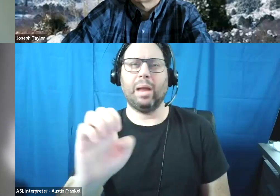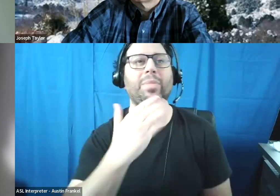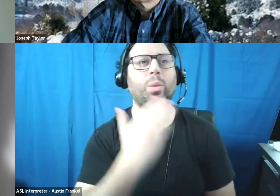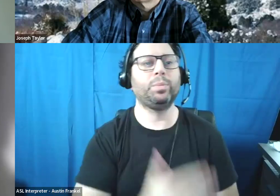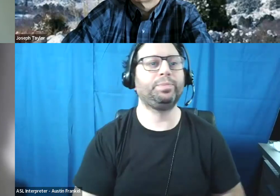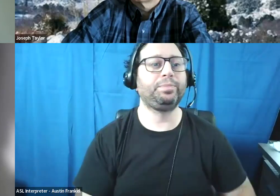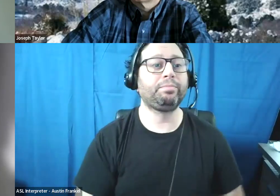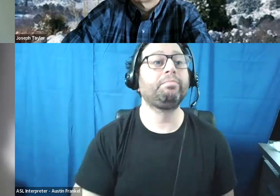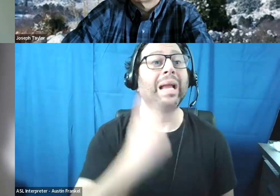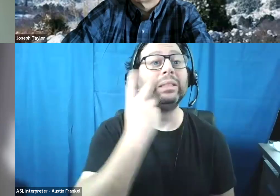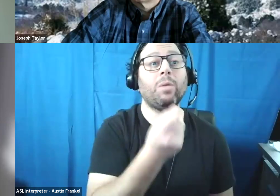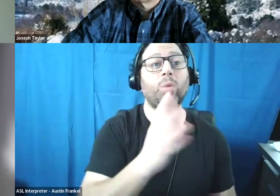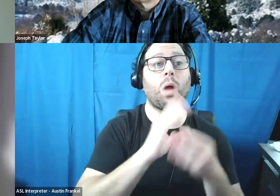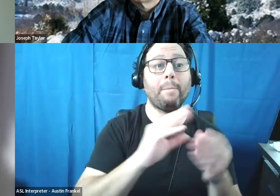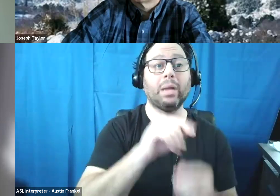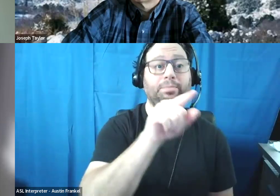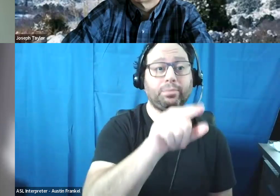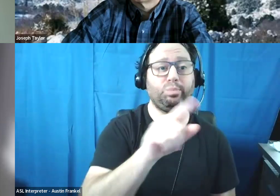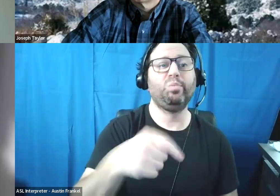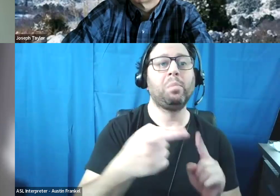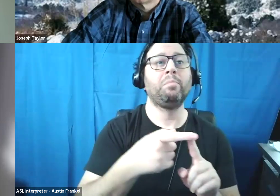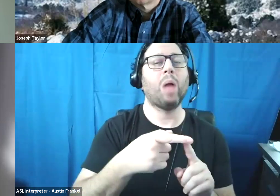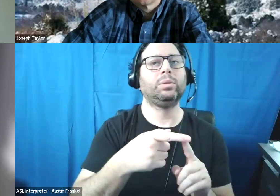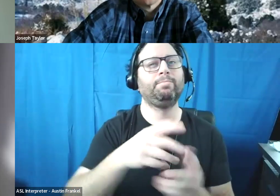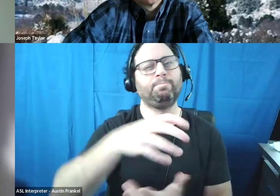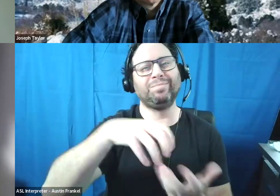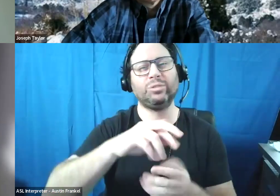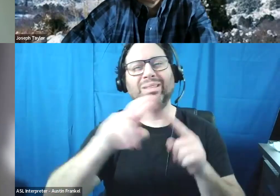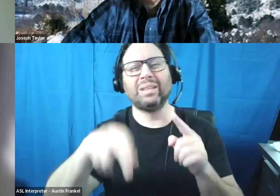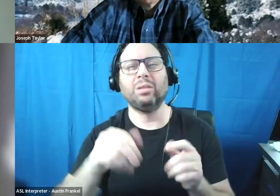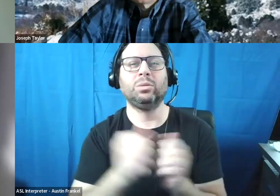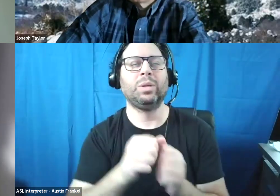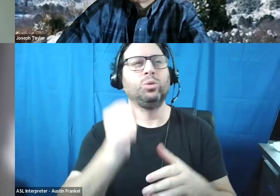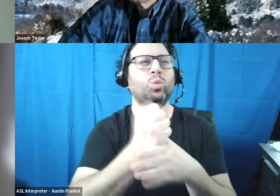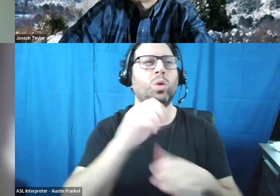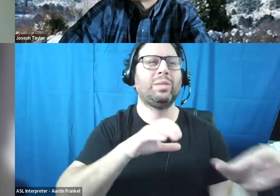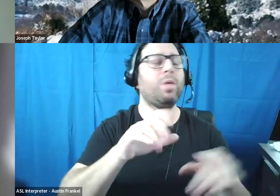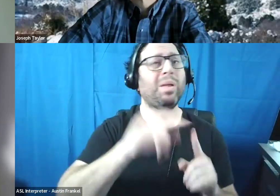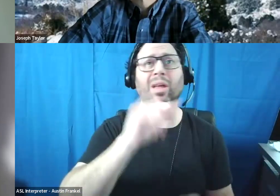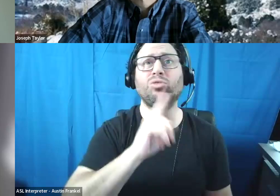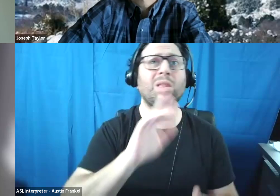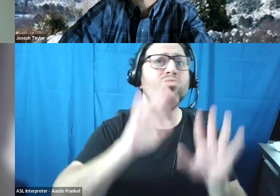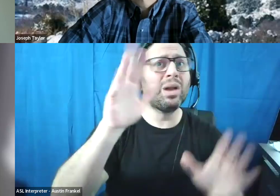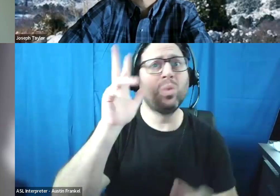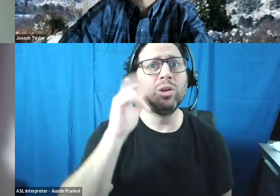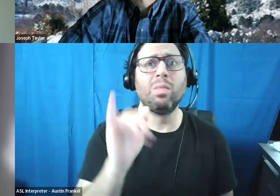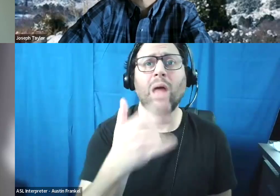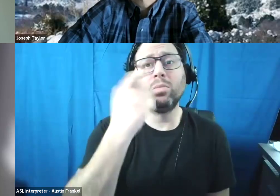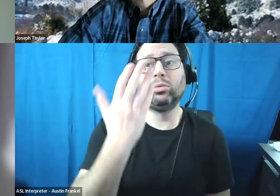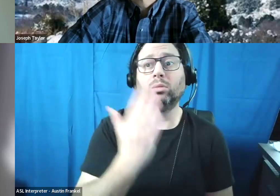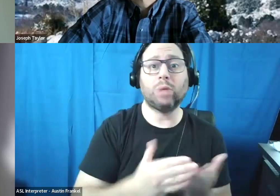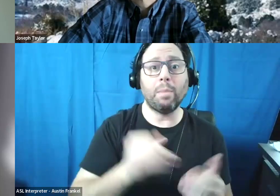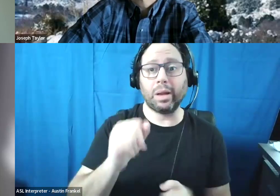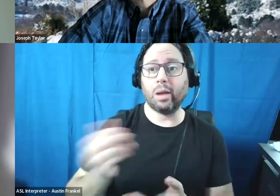And I'm seeing a couple comments here about, you know, mixed results with the social activities, but that's really great to hear that, you know, some can bring